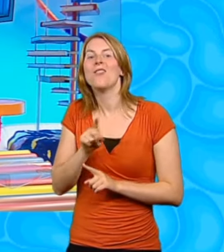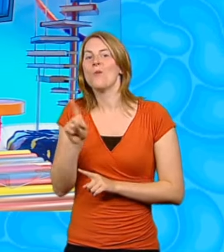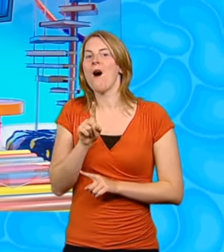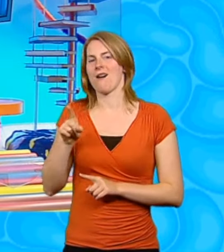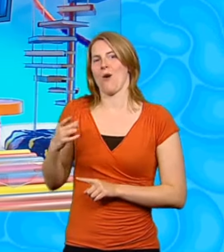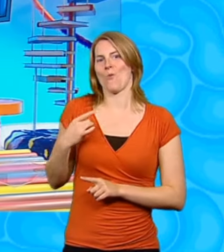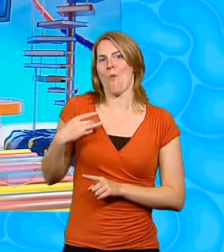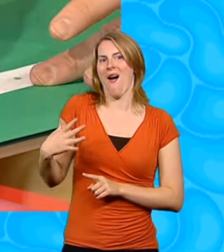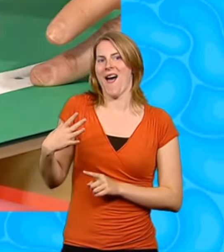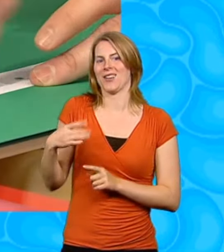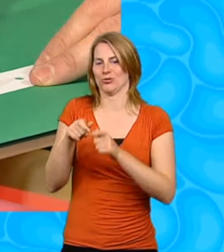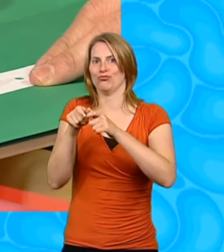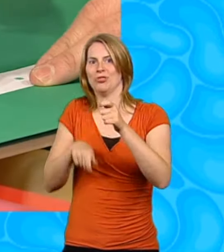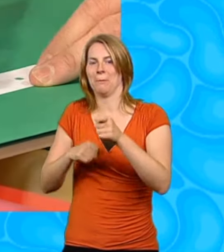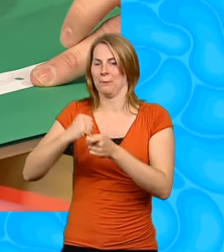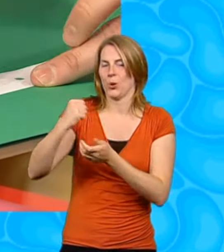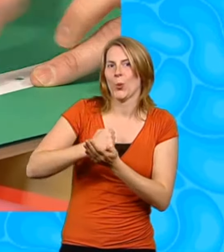strip